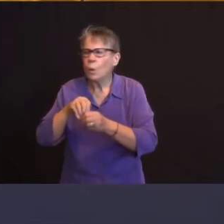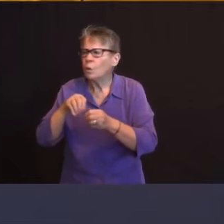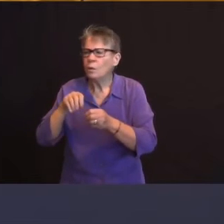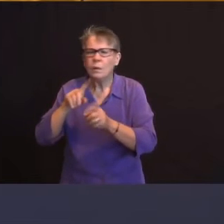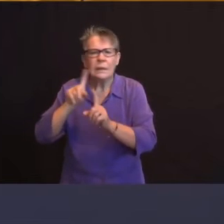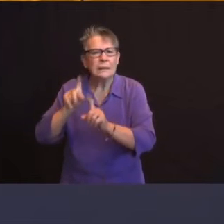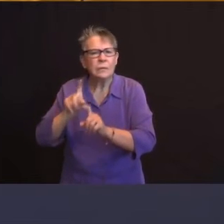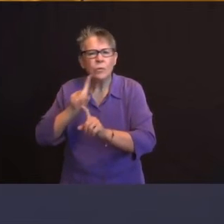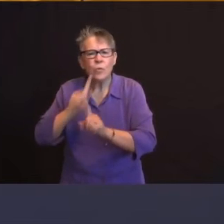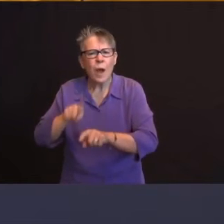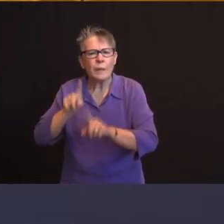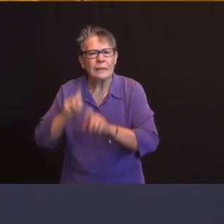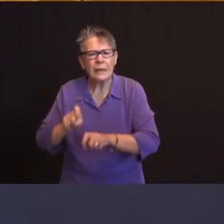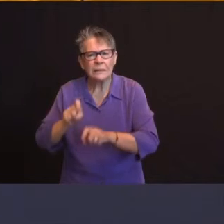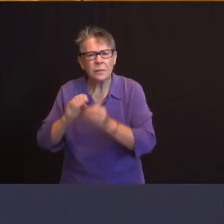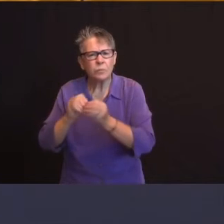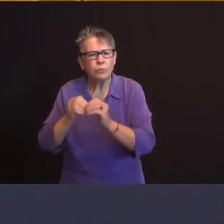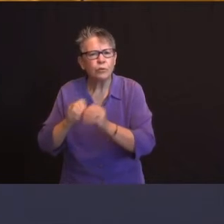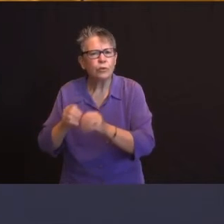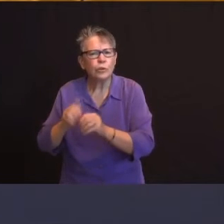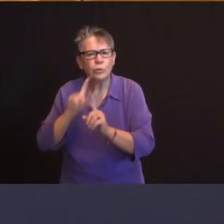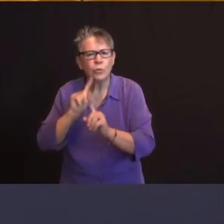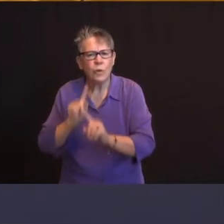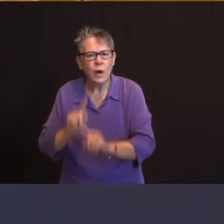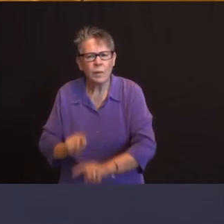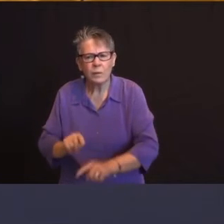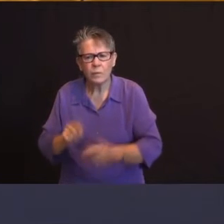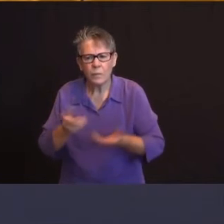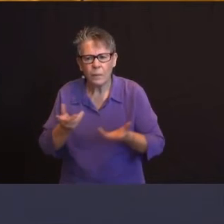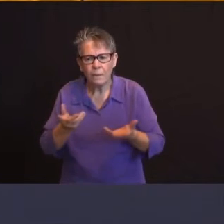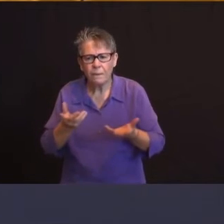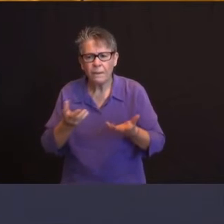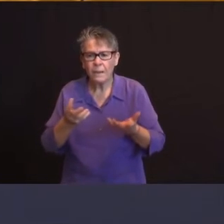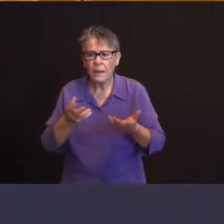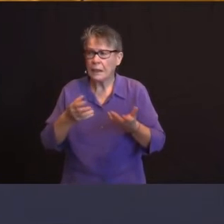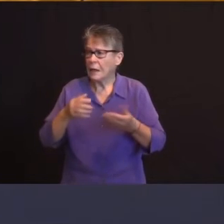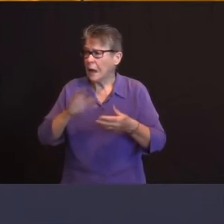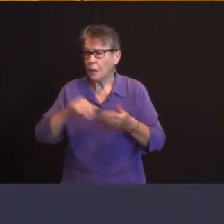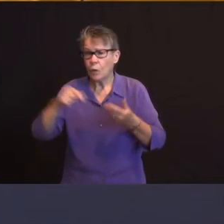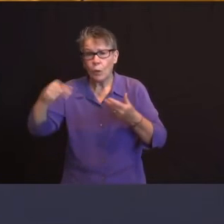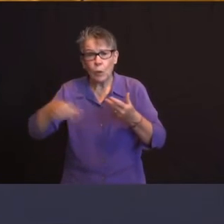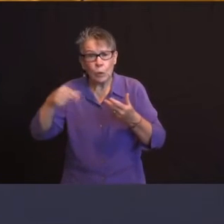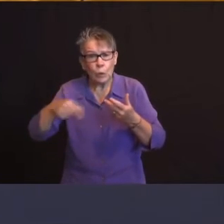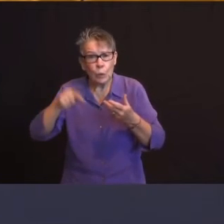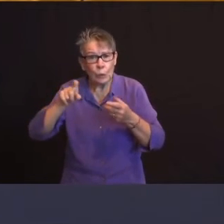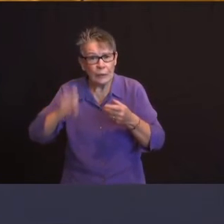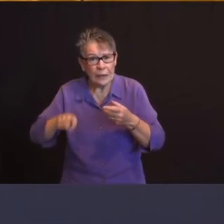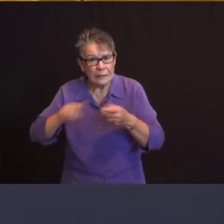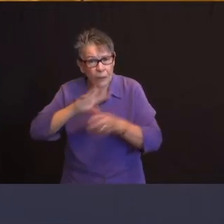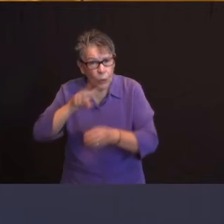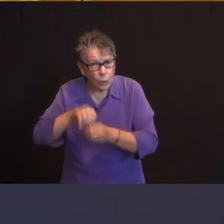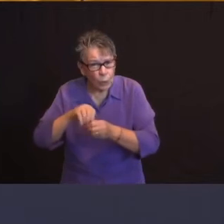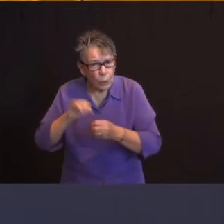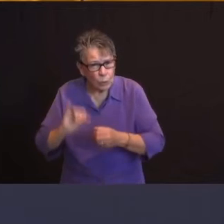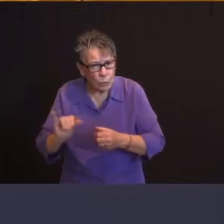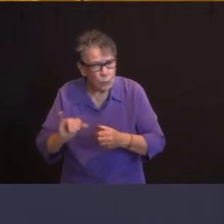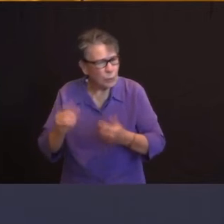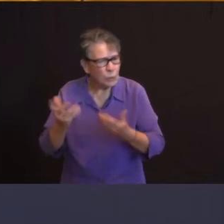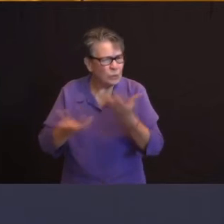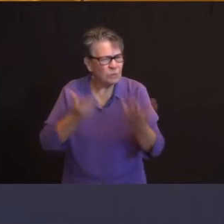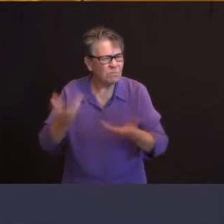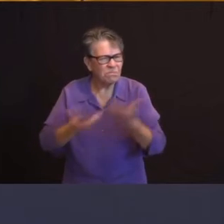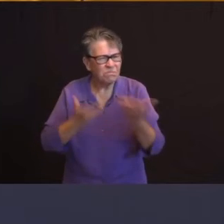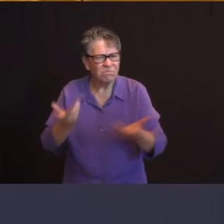total? And then finally on this issue, could we compare the, you know, we're way up now.